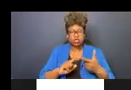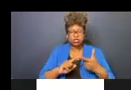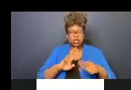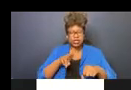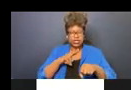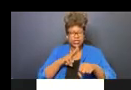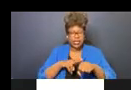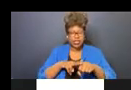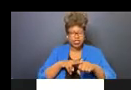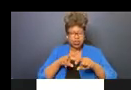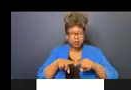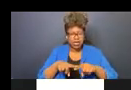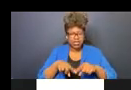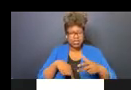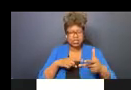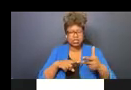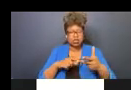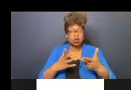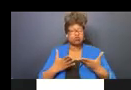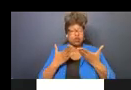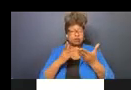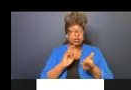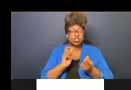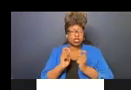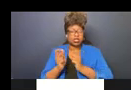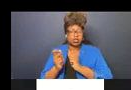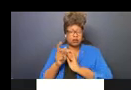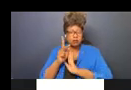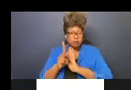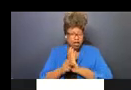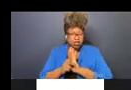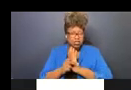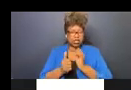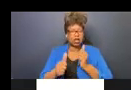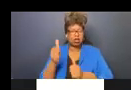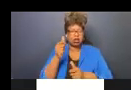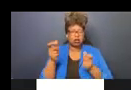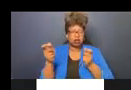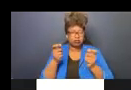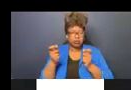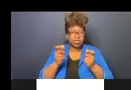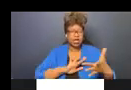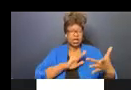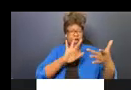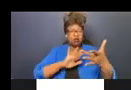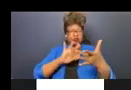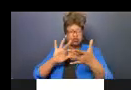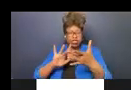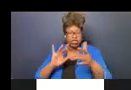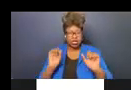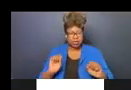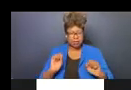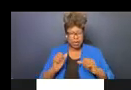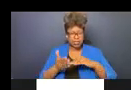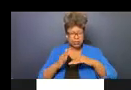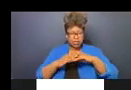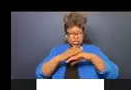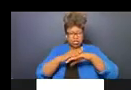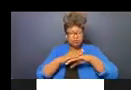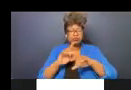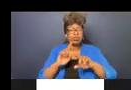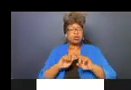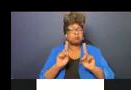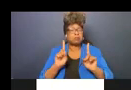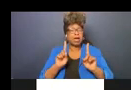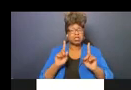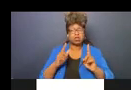in that. Recommended changes to policies and governance, outreach and education and capacity building. But based on feedback that